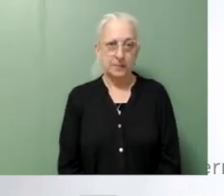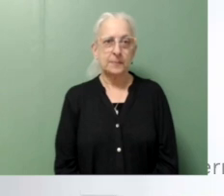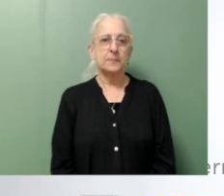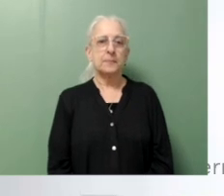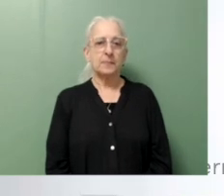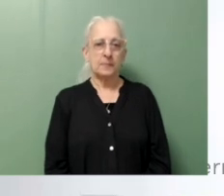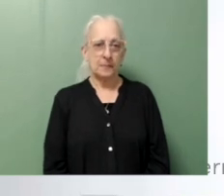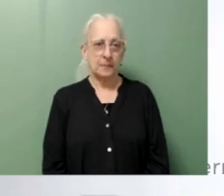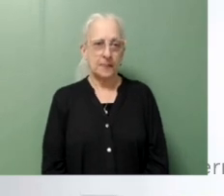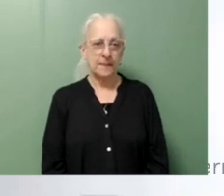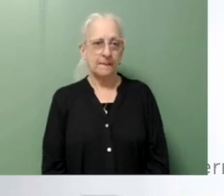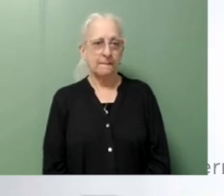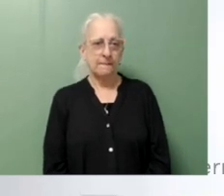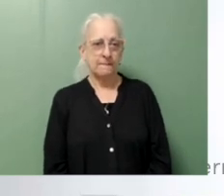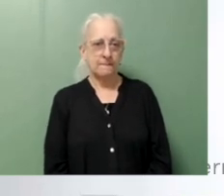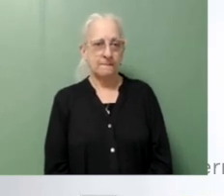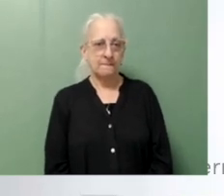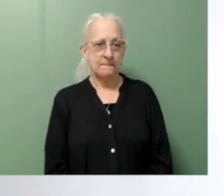Next slide, please.